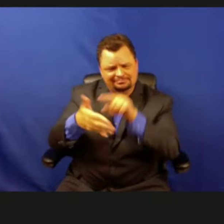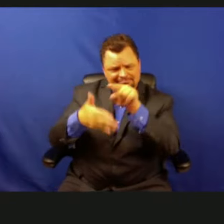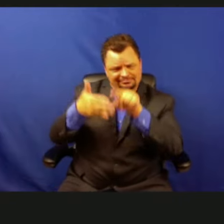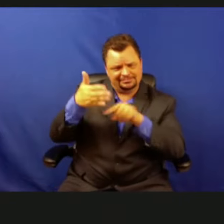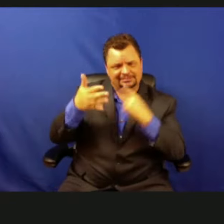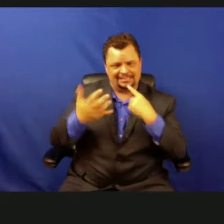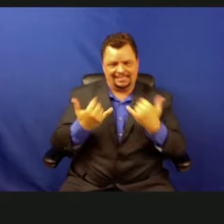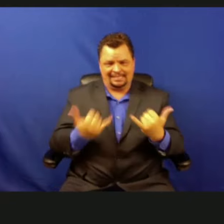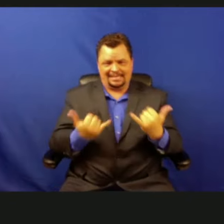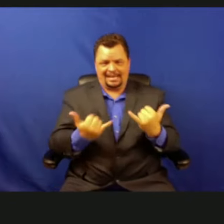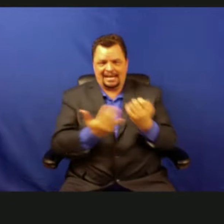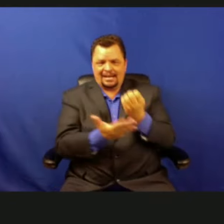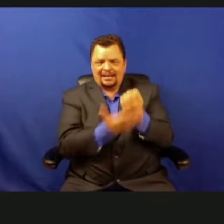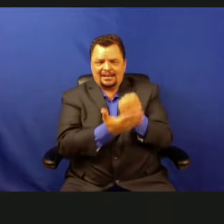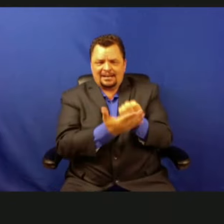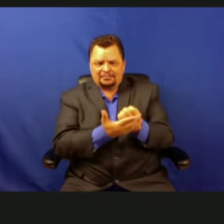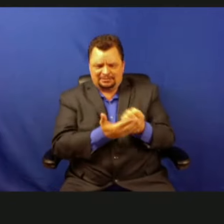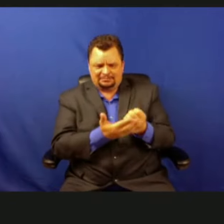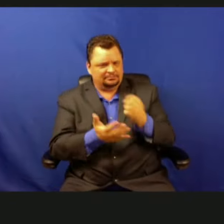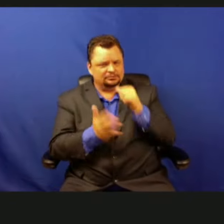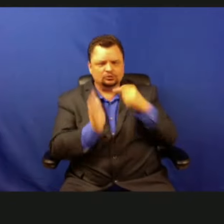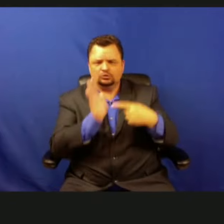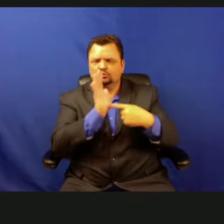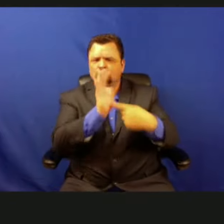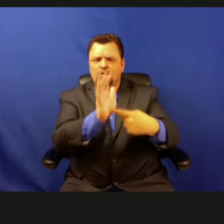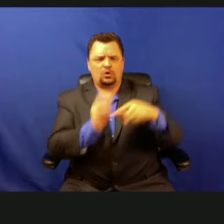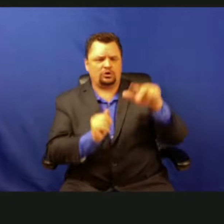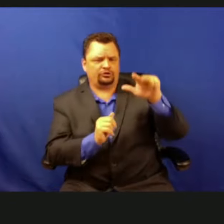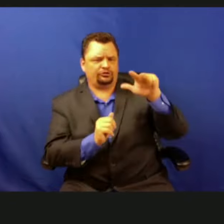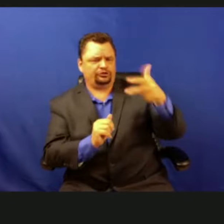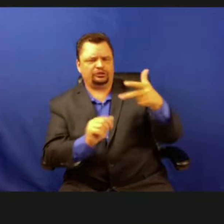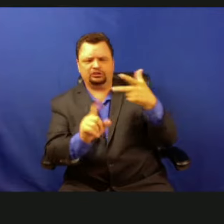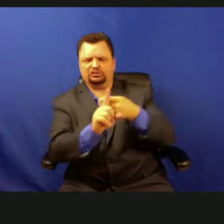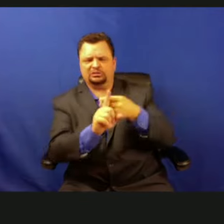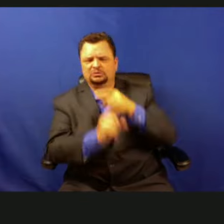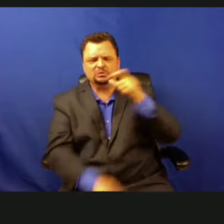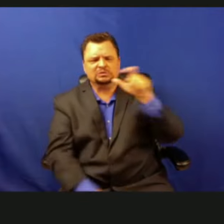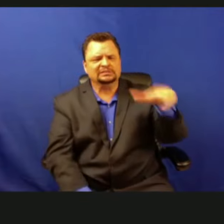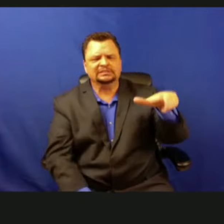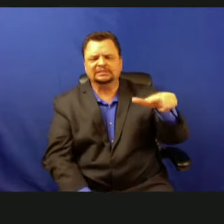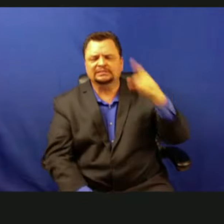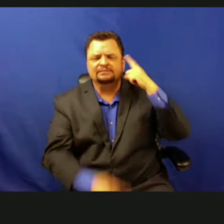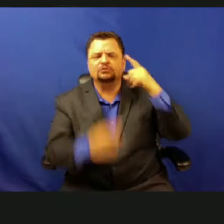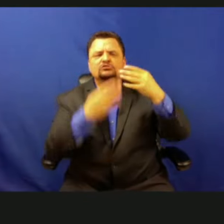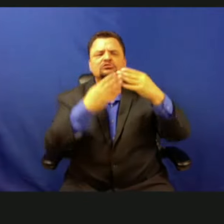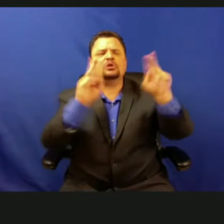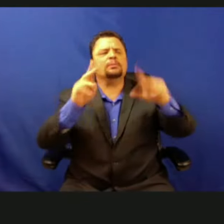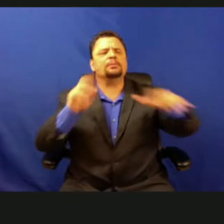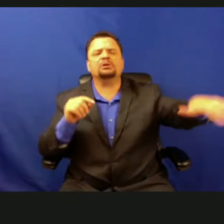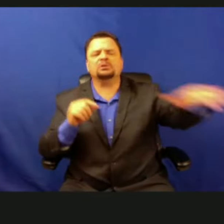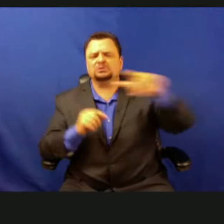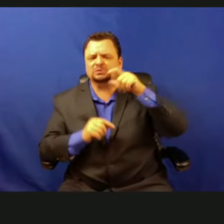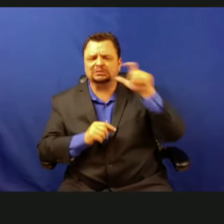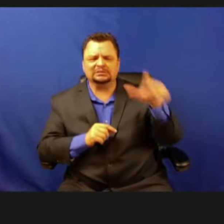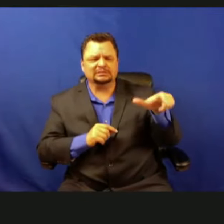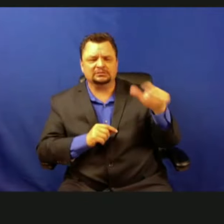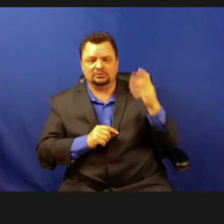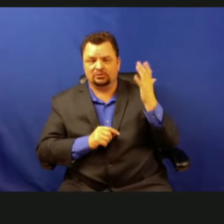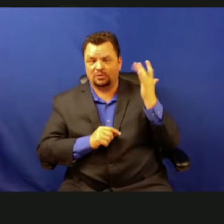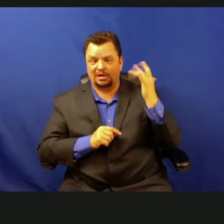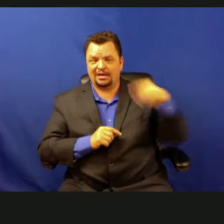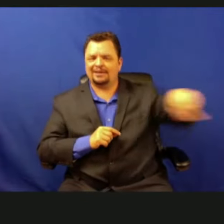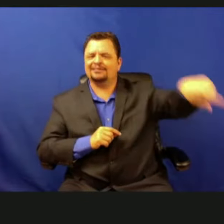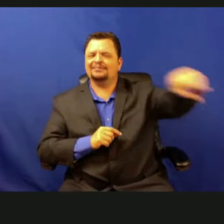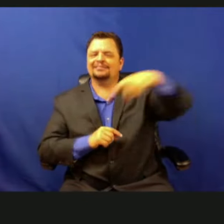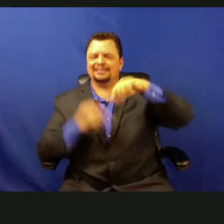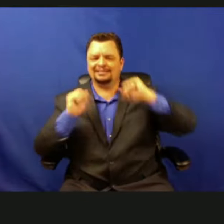the need for boosting in the general population in which efficacy against severe disease remains high. What are your thoughts about this sort